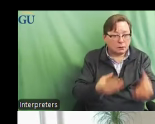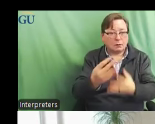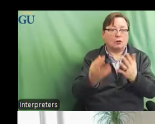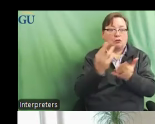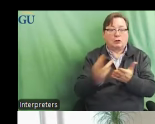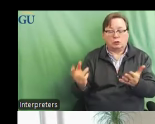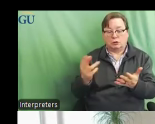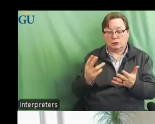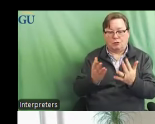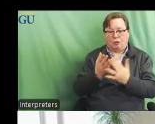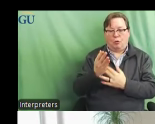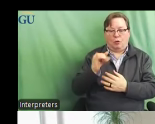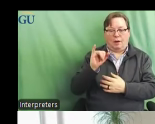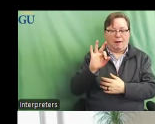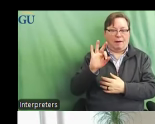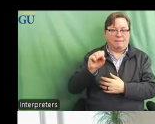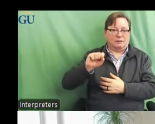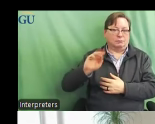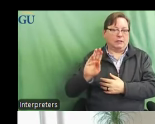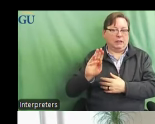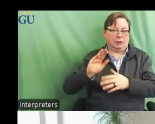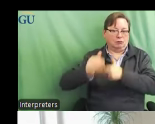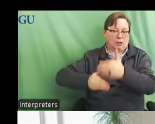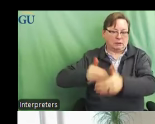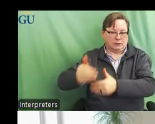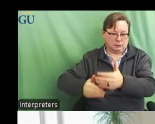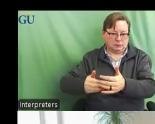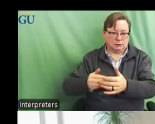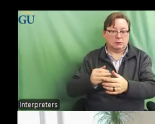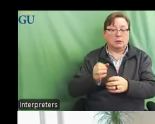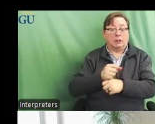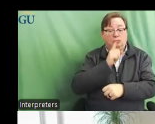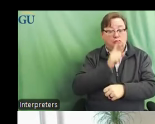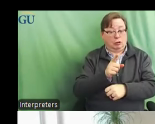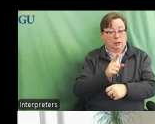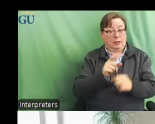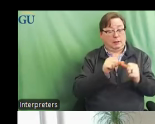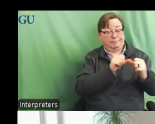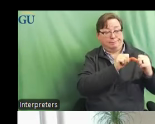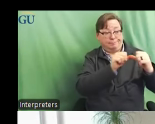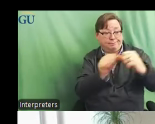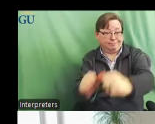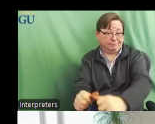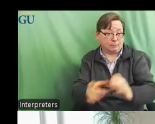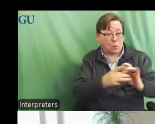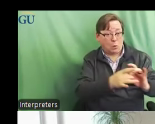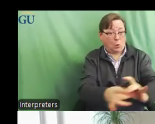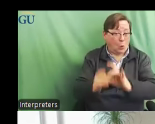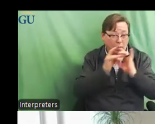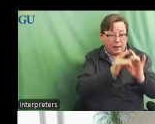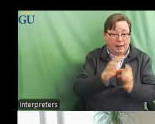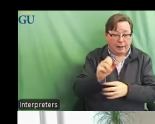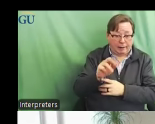IFSP process. Ensuring continuity and coordination of care. One of the things that families report is